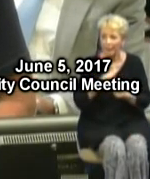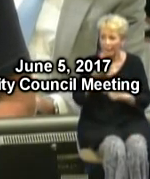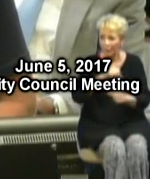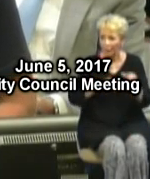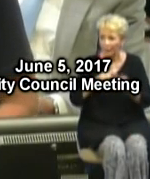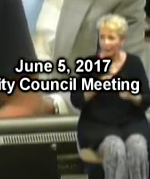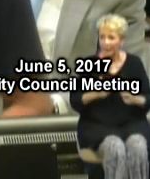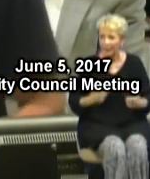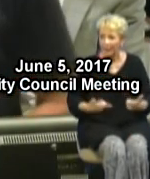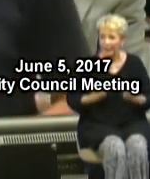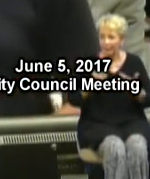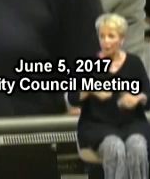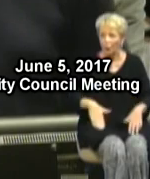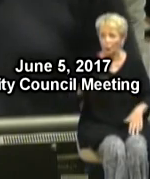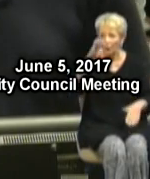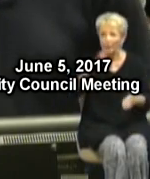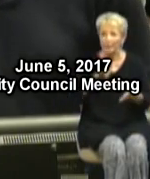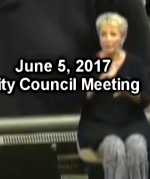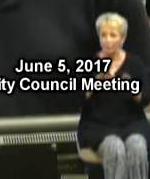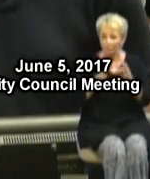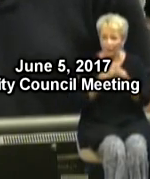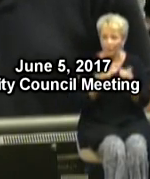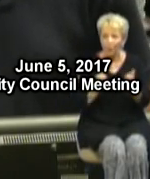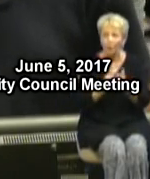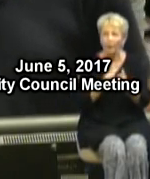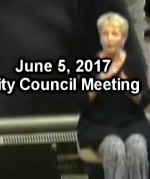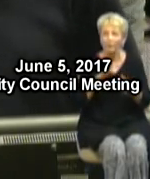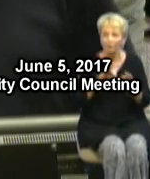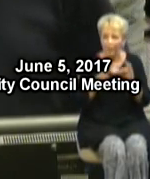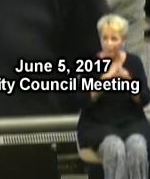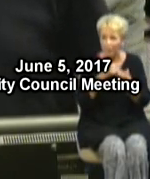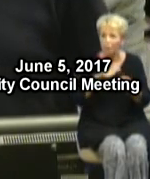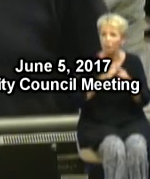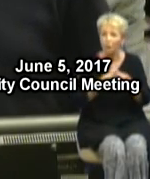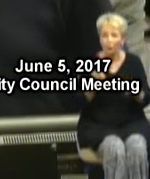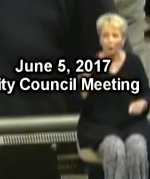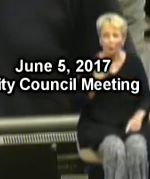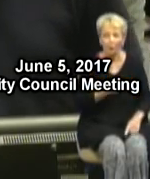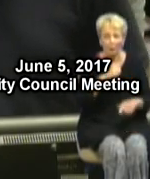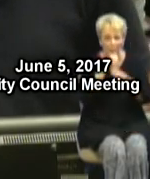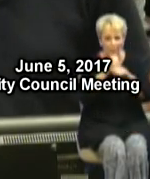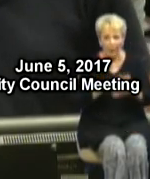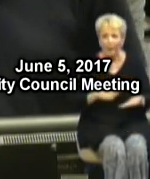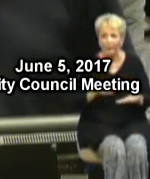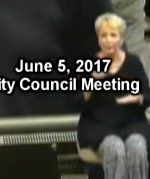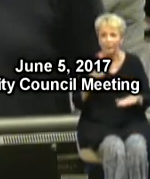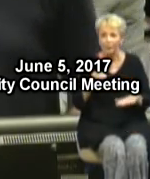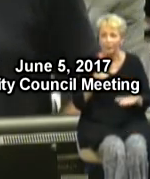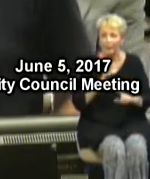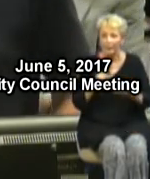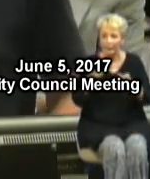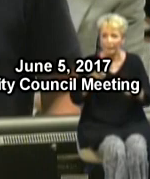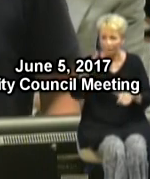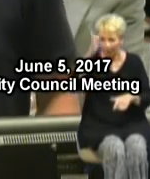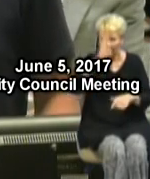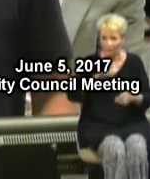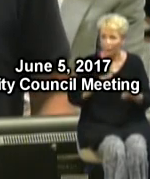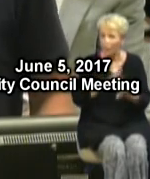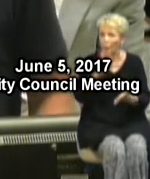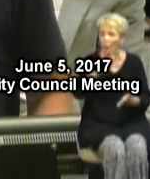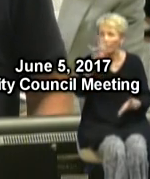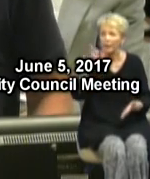to live and raise our family in this community where our family and friends are. And we are truly blessed, and I'd first give God the glory.